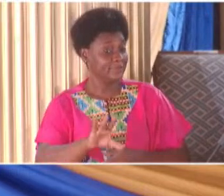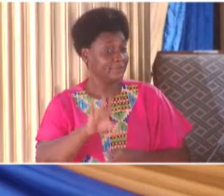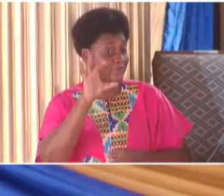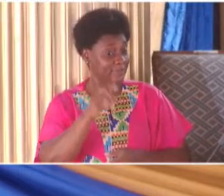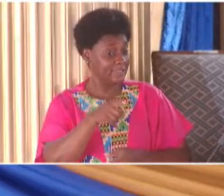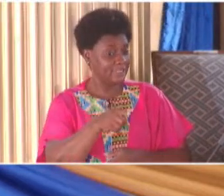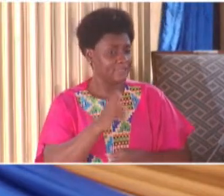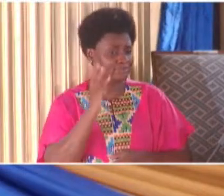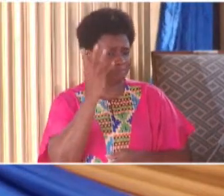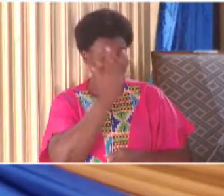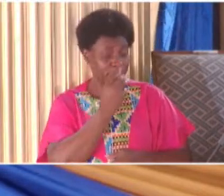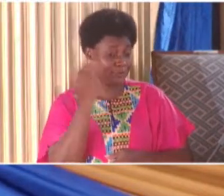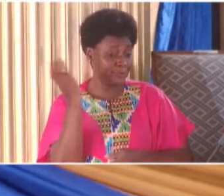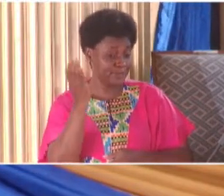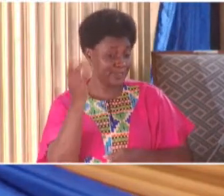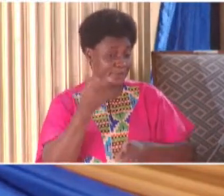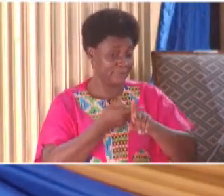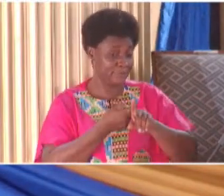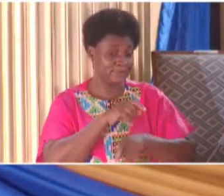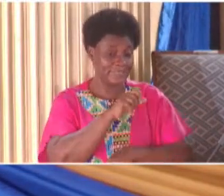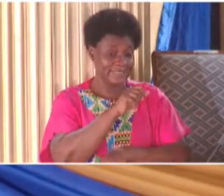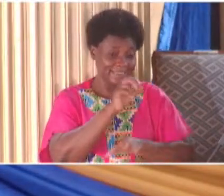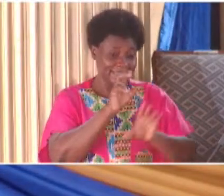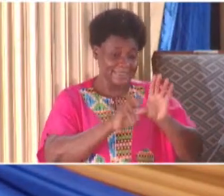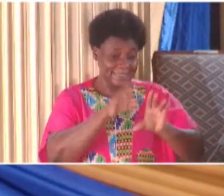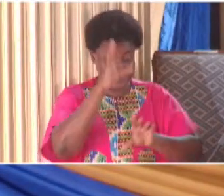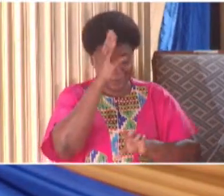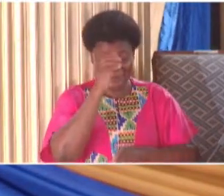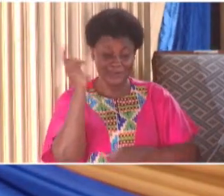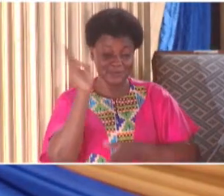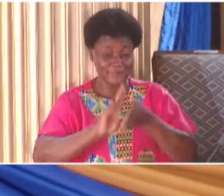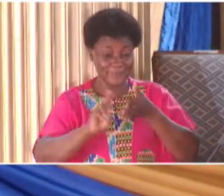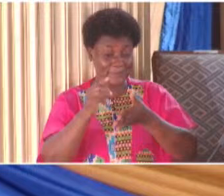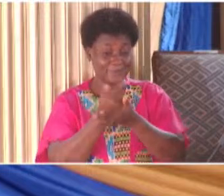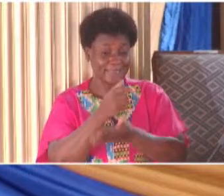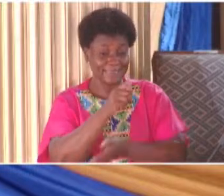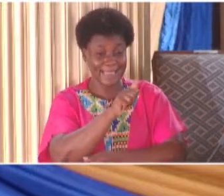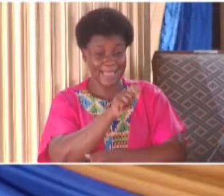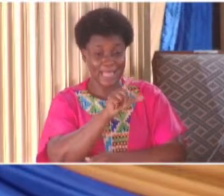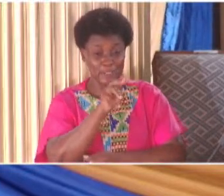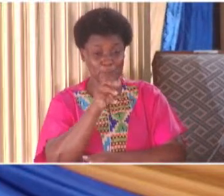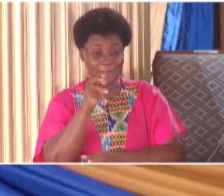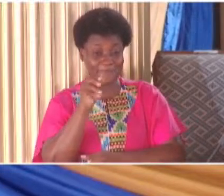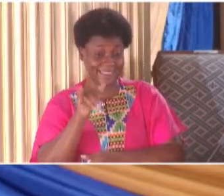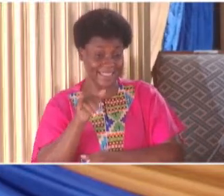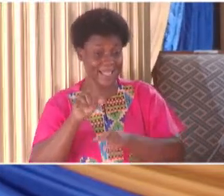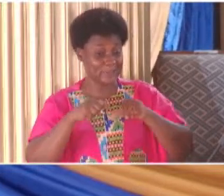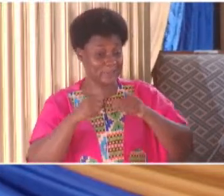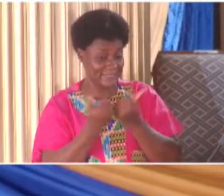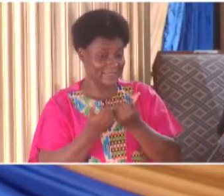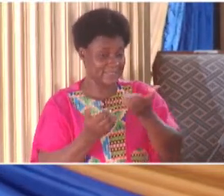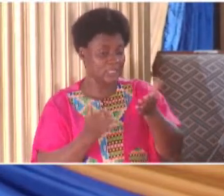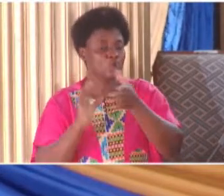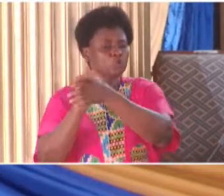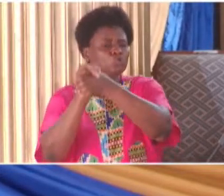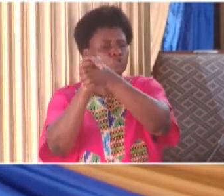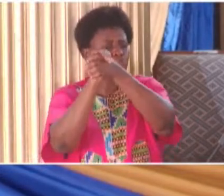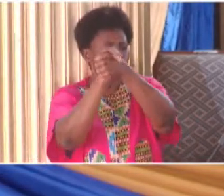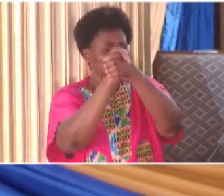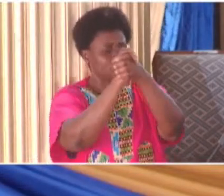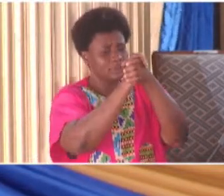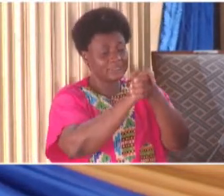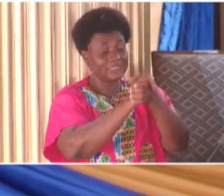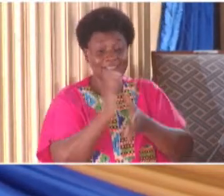there a beautiful message from the chairman of the University of Ghana Alumni Association, congratulating you